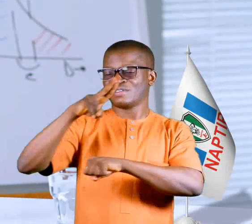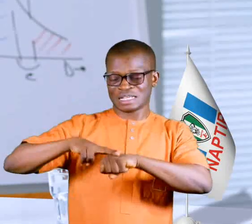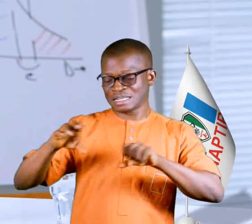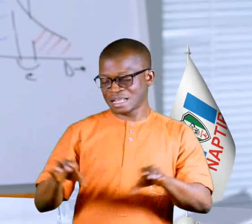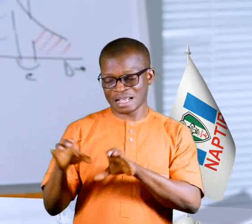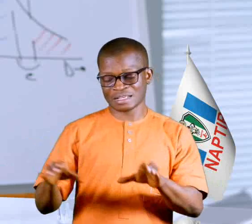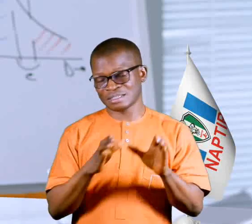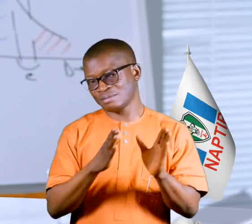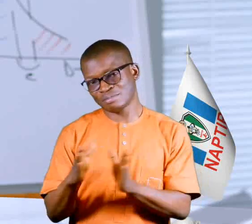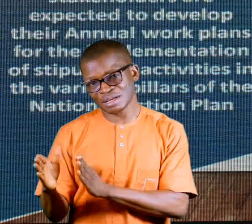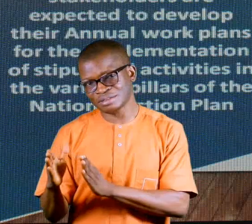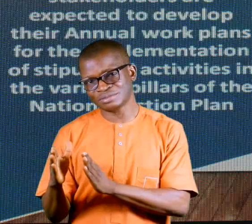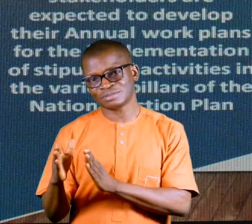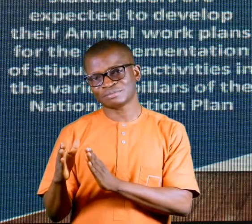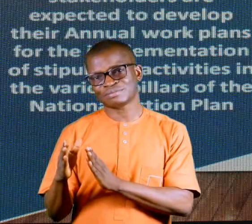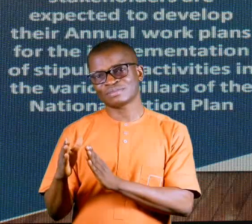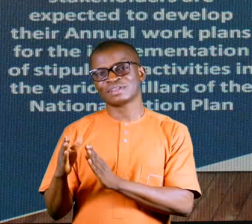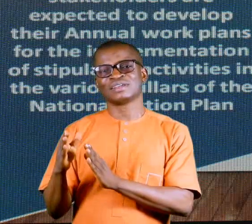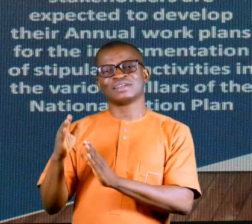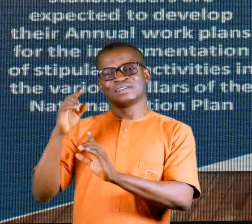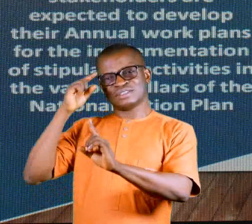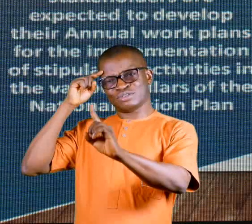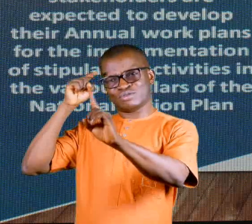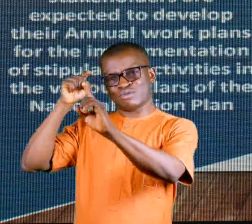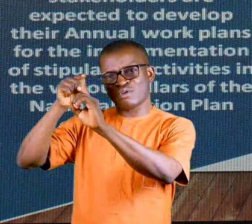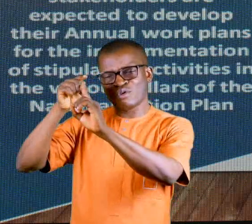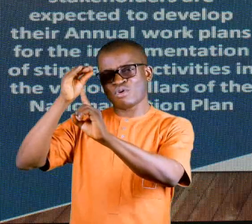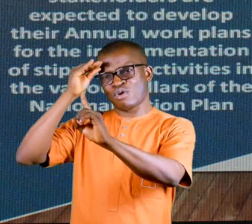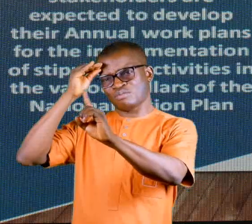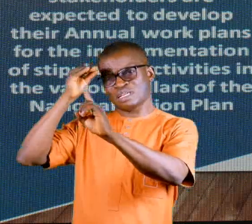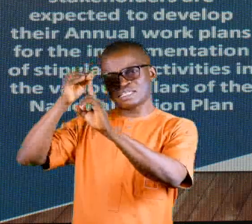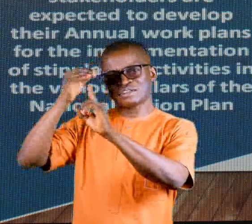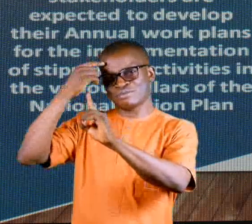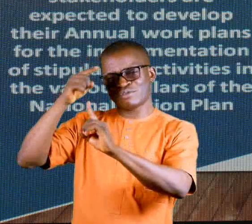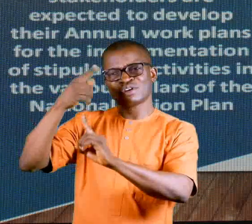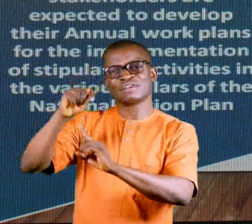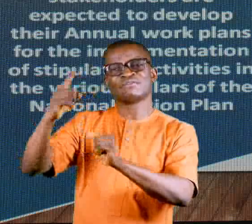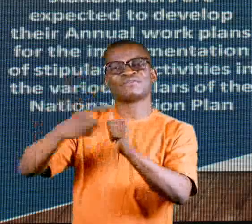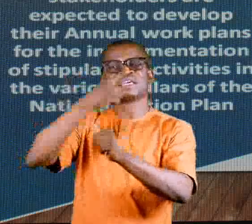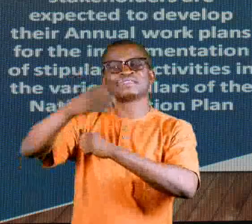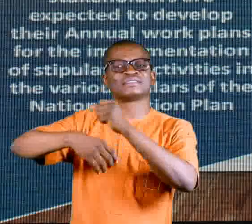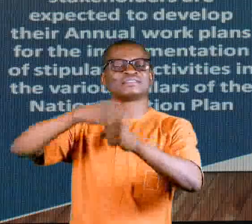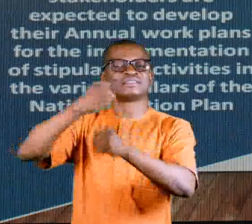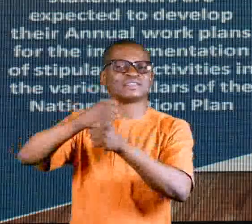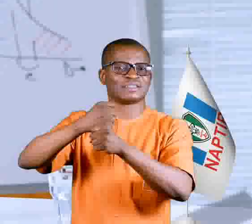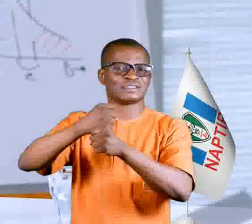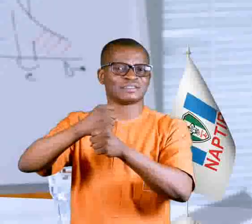the National Action Plan, the goal that has been assigned, the objective for the first year,